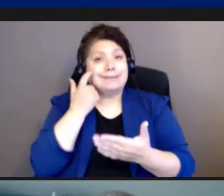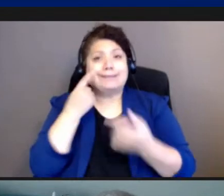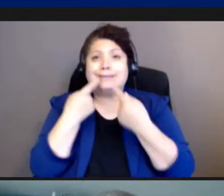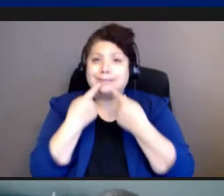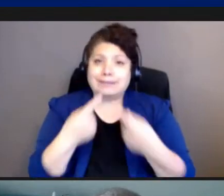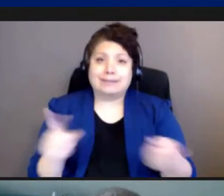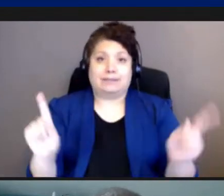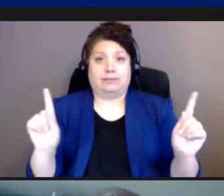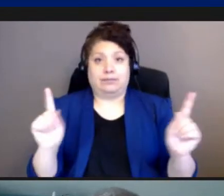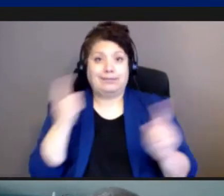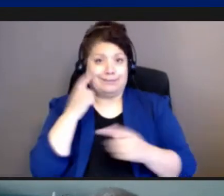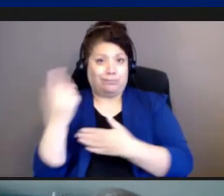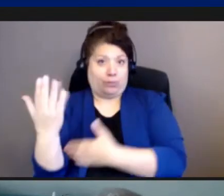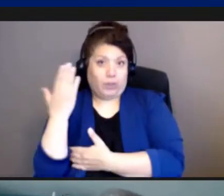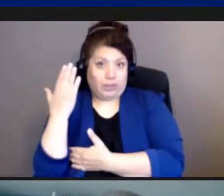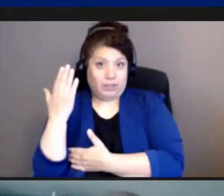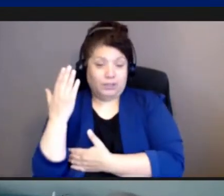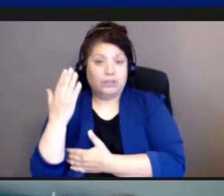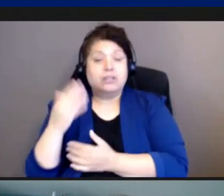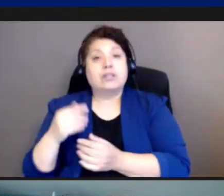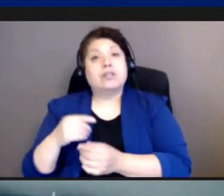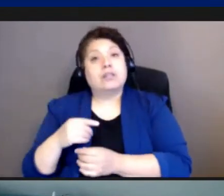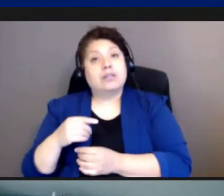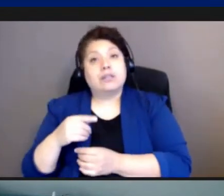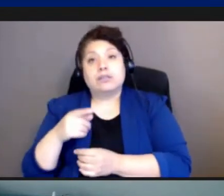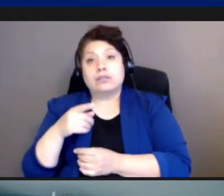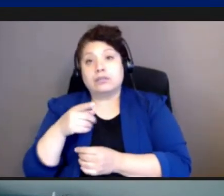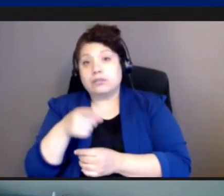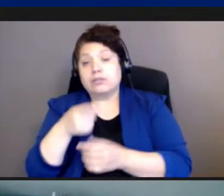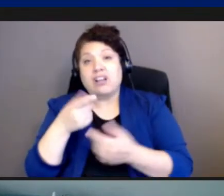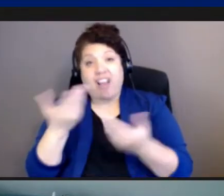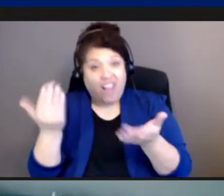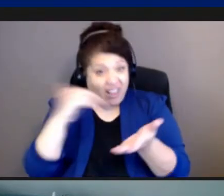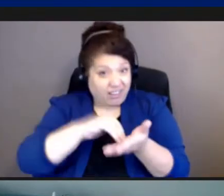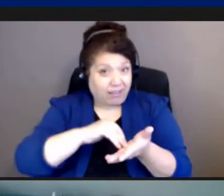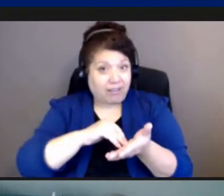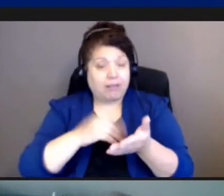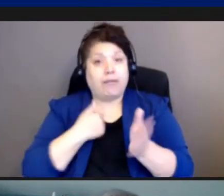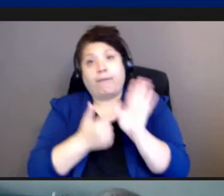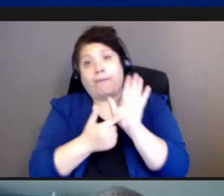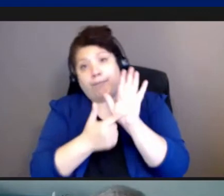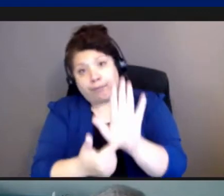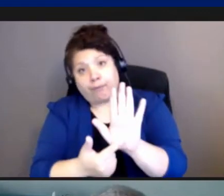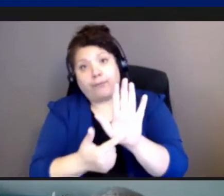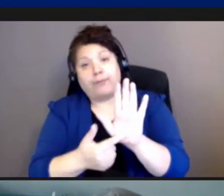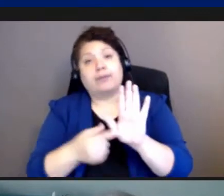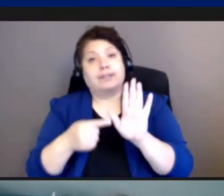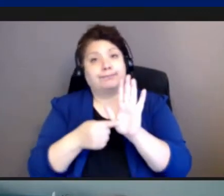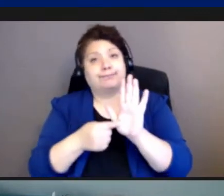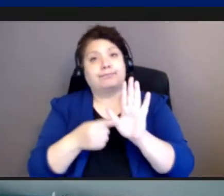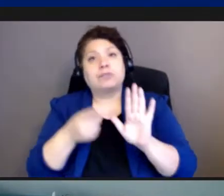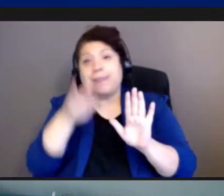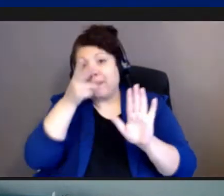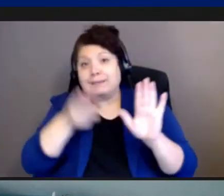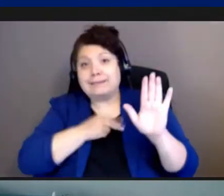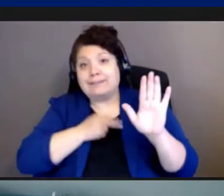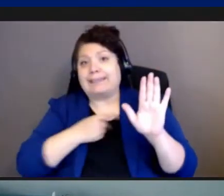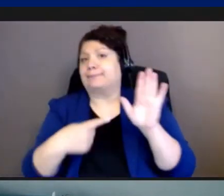to, we really don't want to have another infographic in a few weeks from now showing you a Thanksgiving get